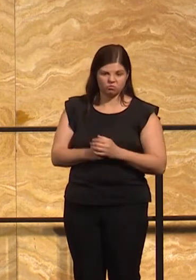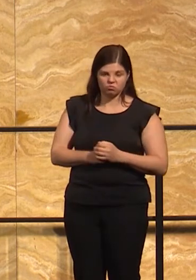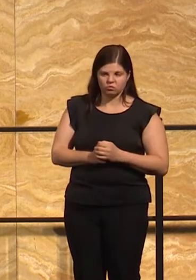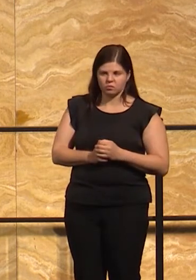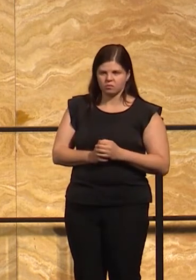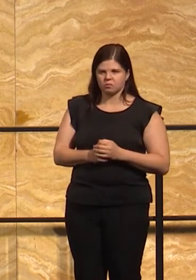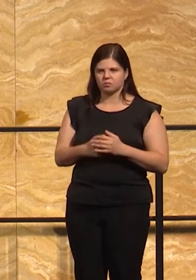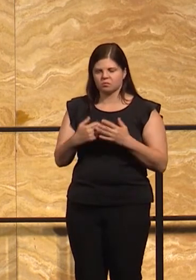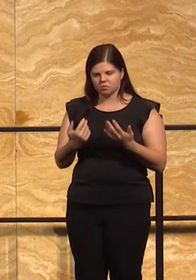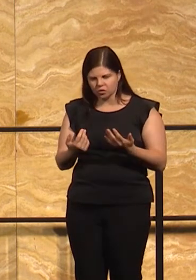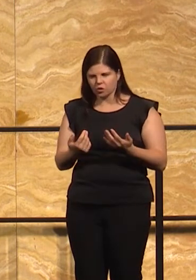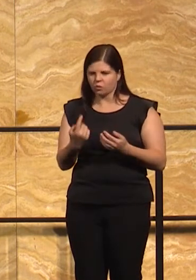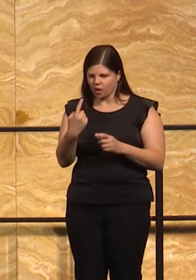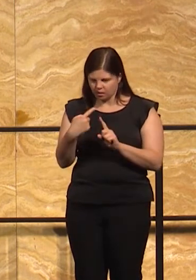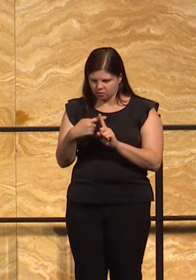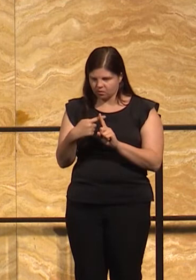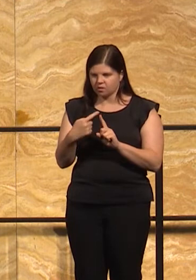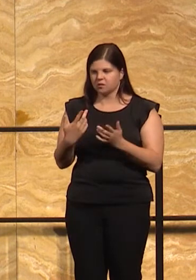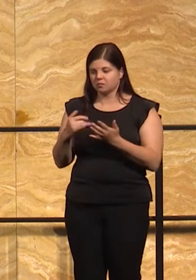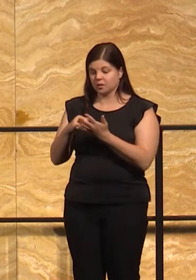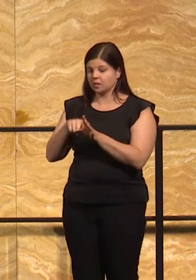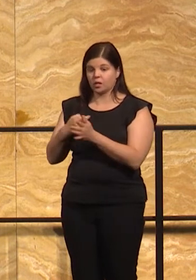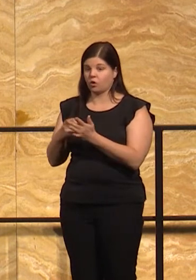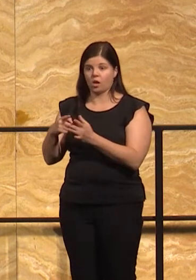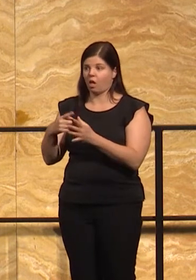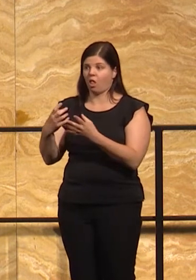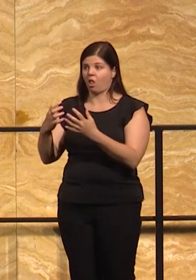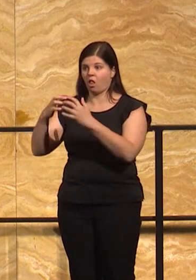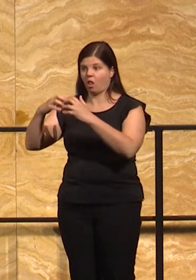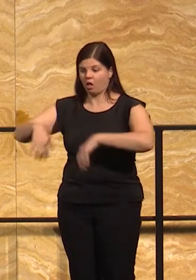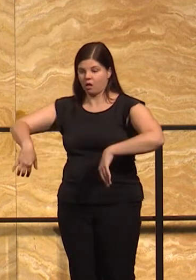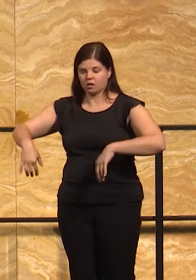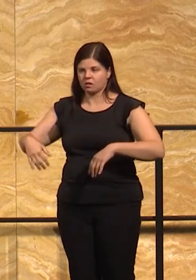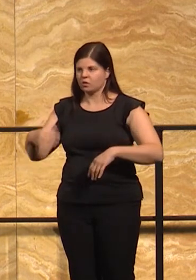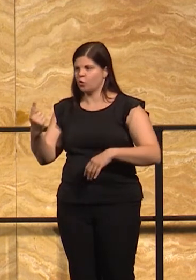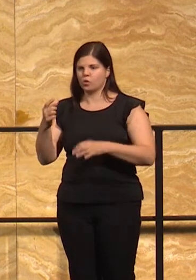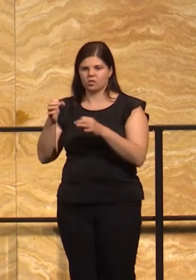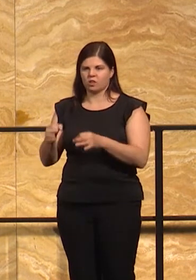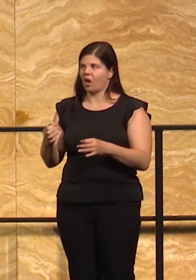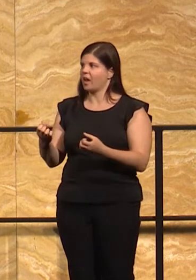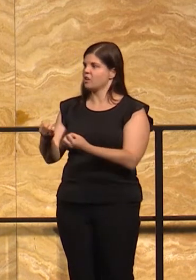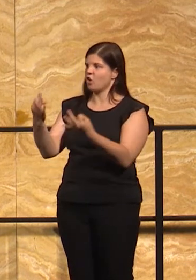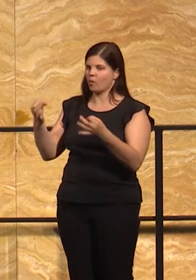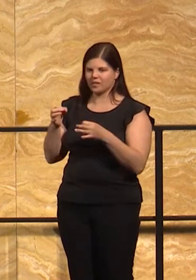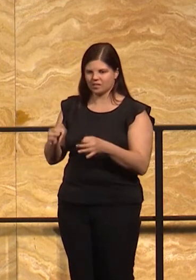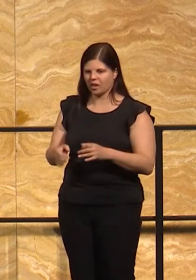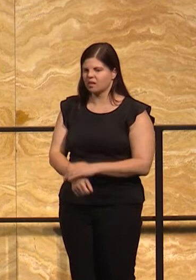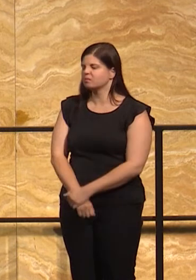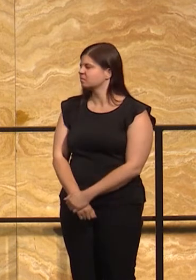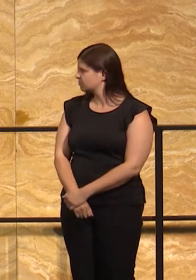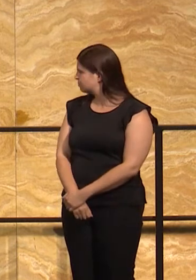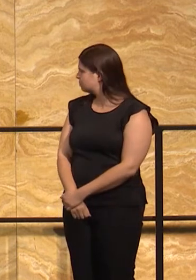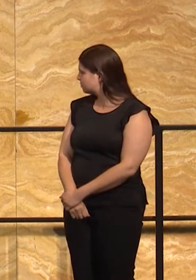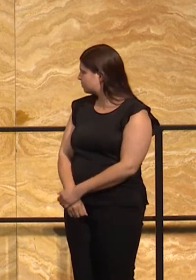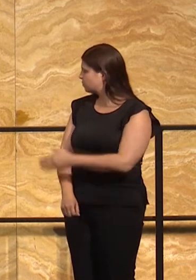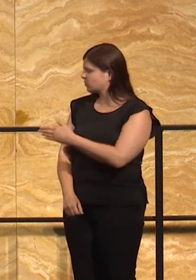two organized states. The Syrian state collapsed. So who is making decisions? So Funmi, as someone